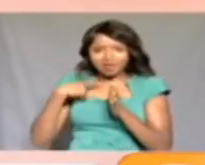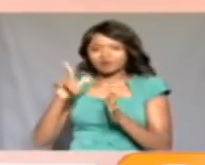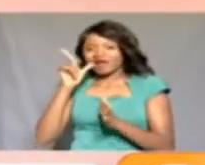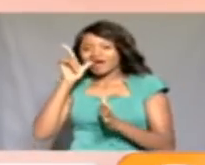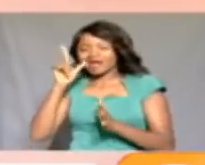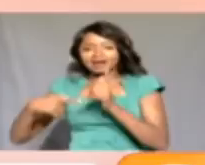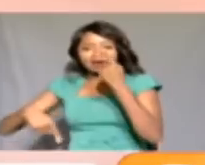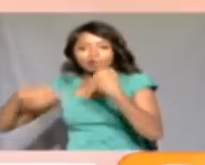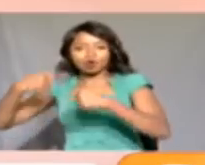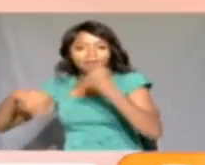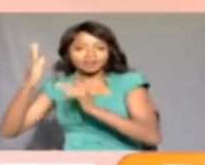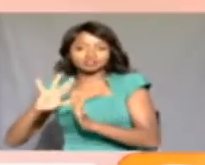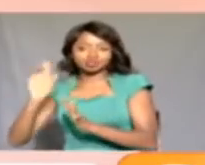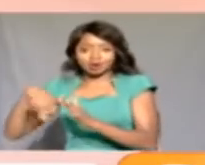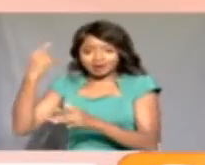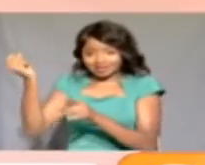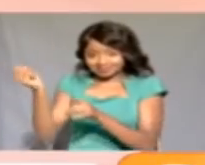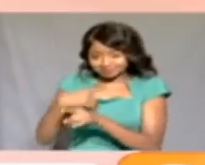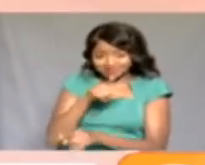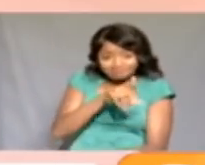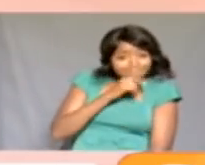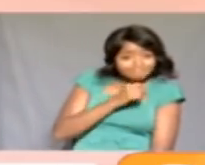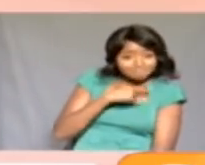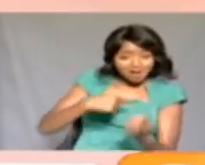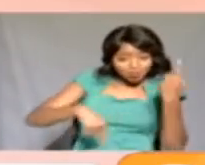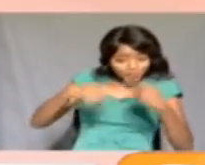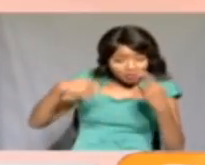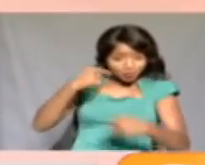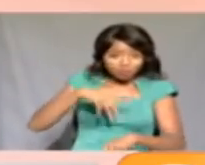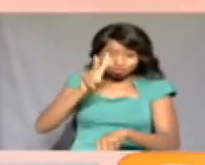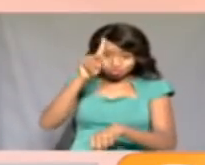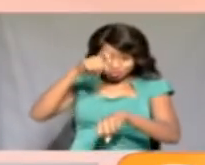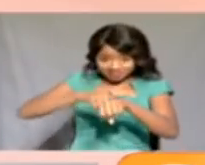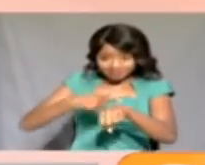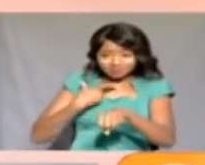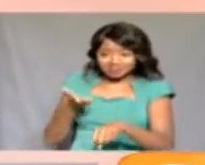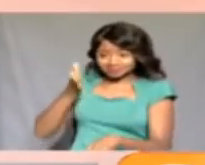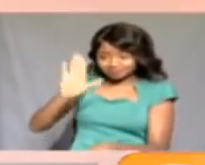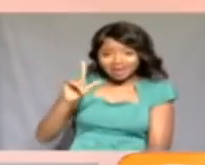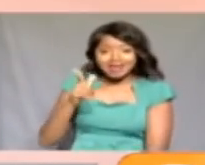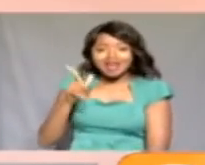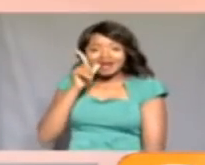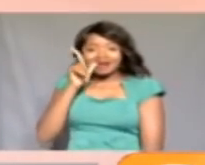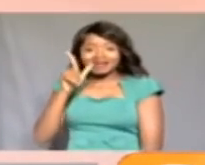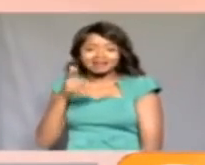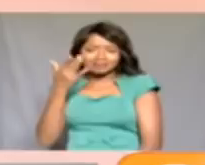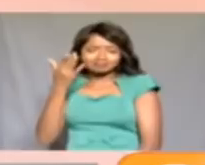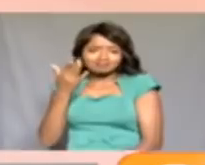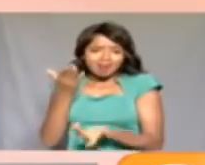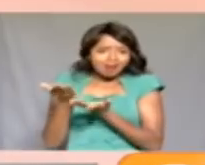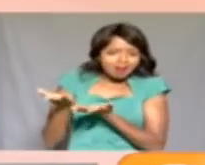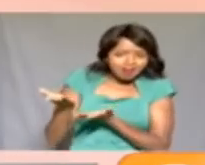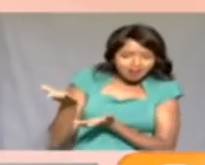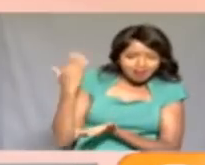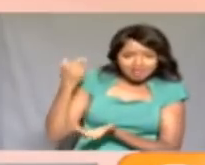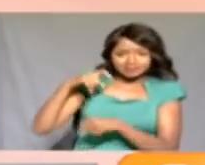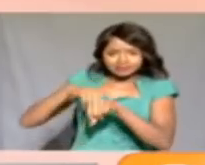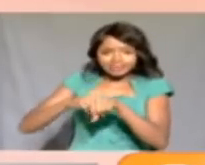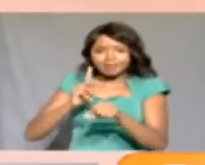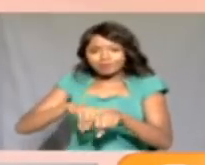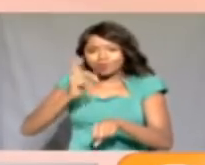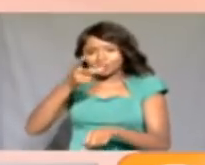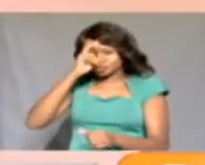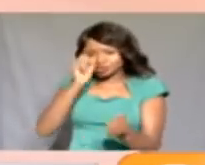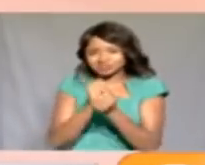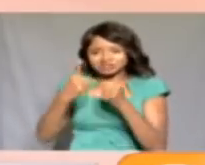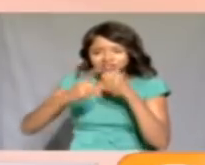month. Kipsang, who has won the race twice, will make a return to the streets of London after his last outing in 2016,